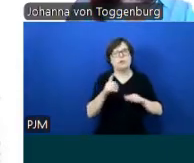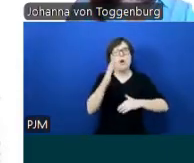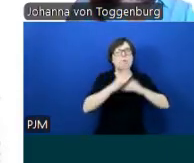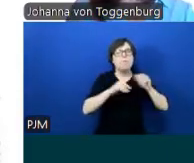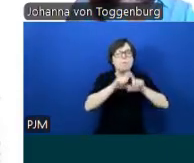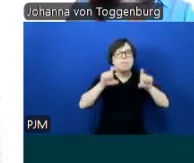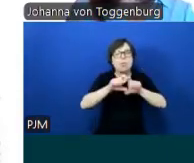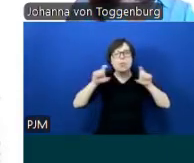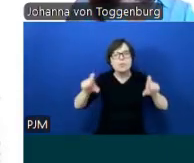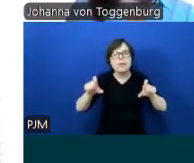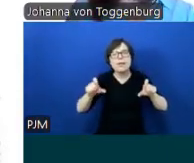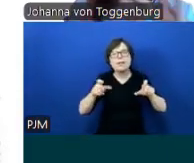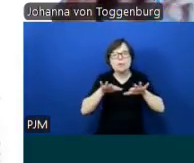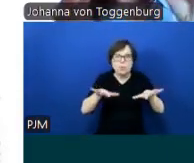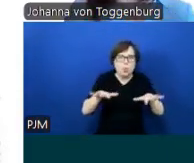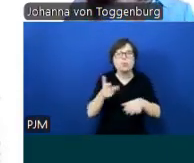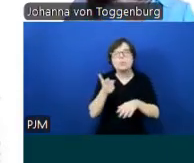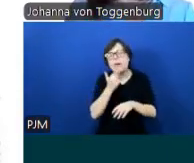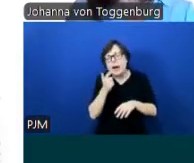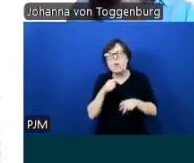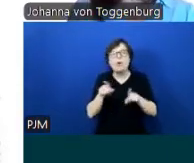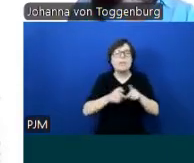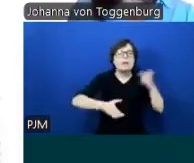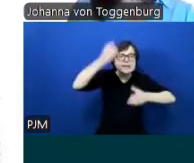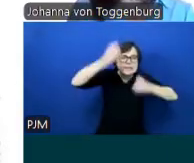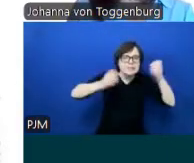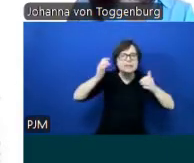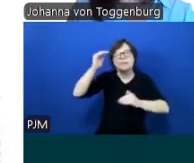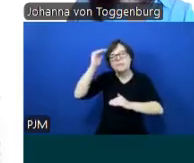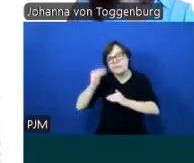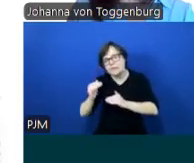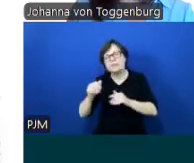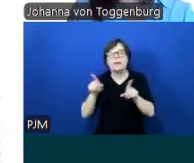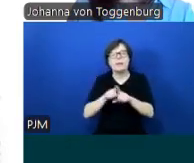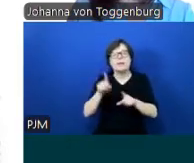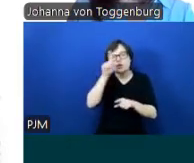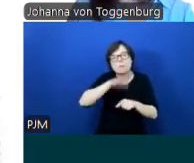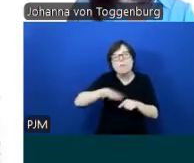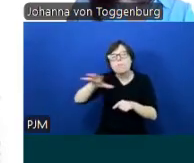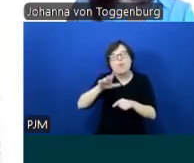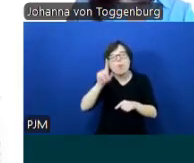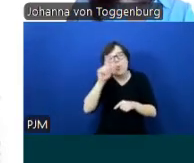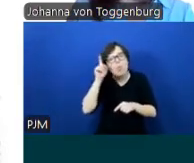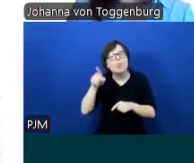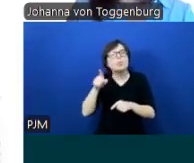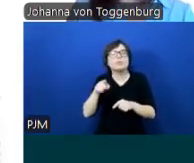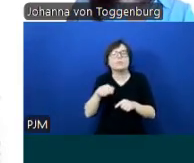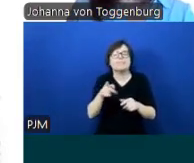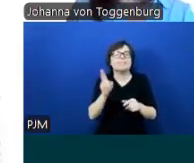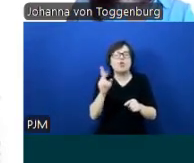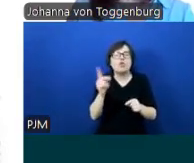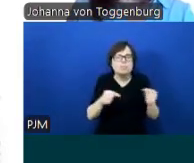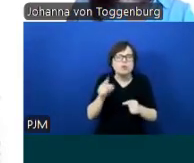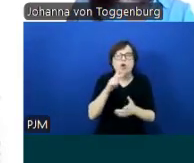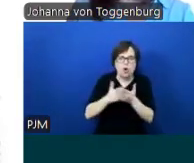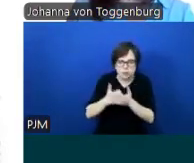vulnerable populations, and that kind of gives you an idea of areas that you should start focusing on